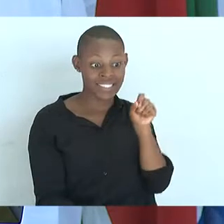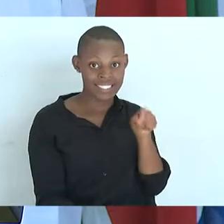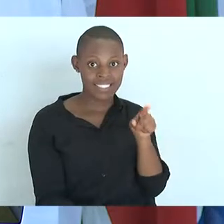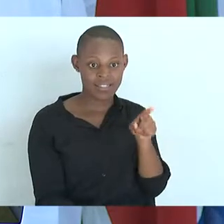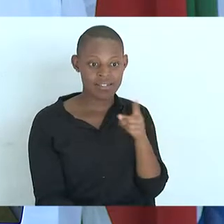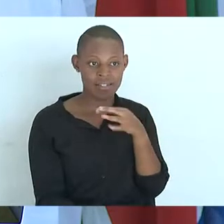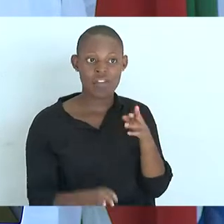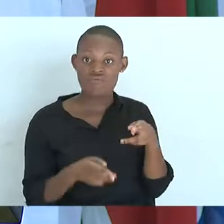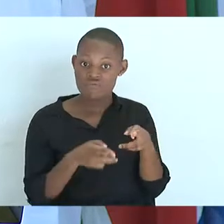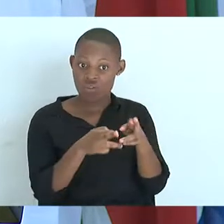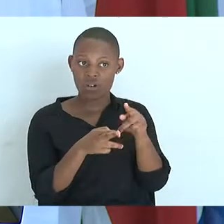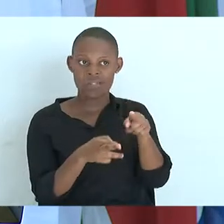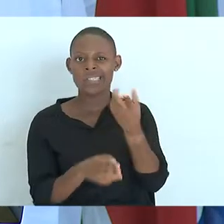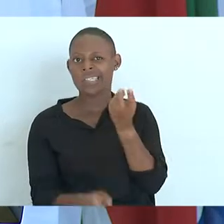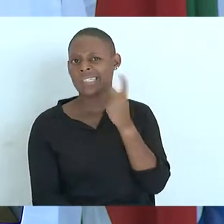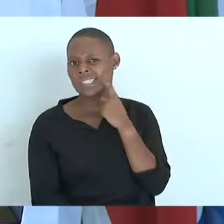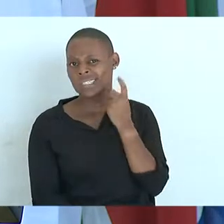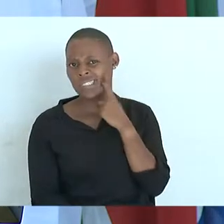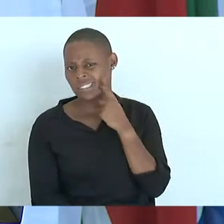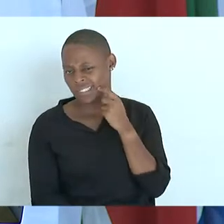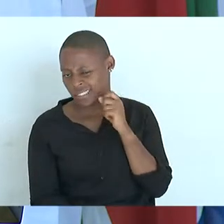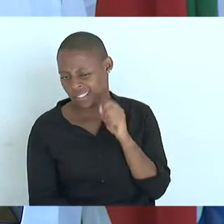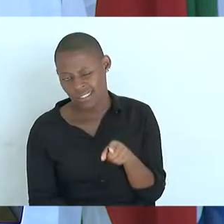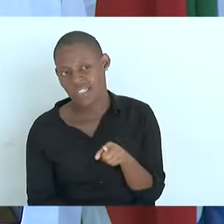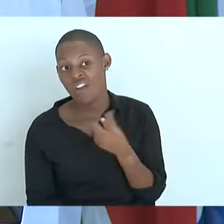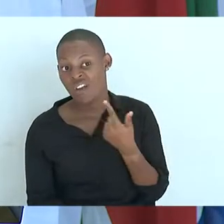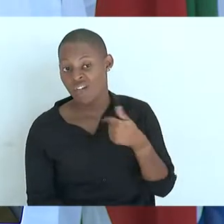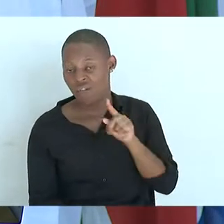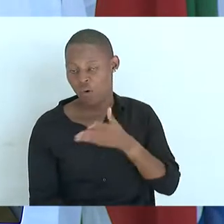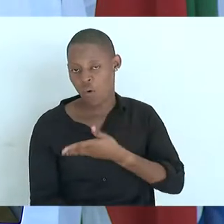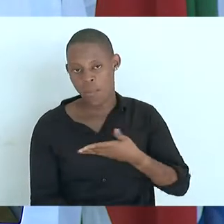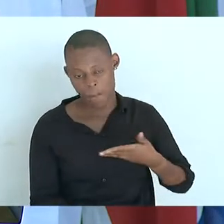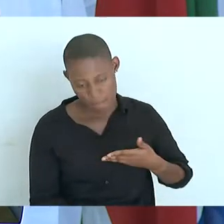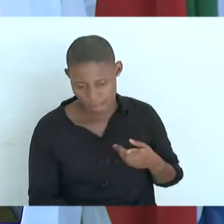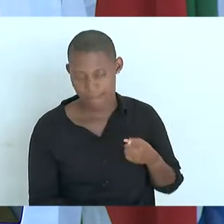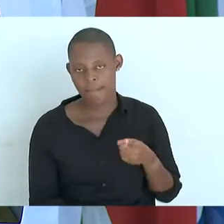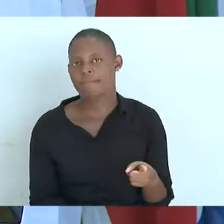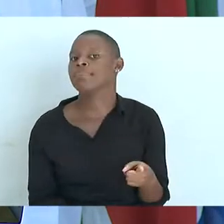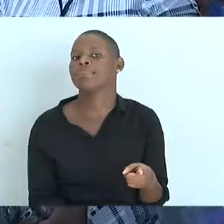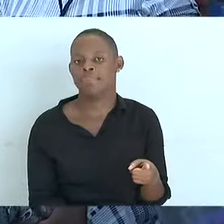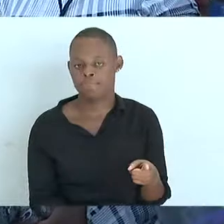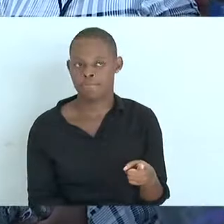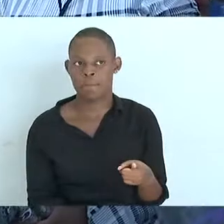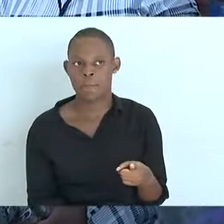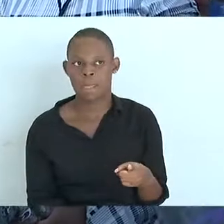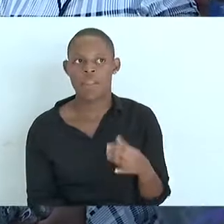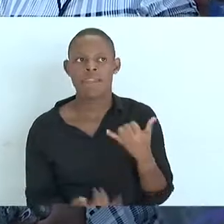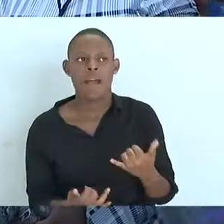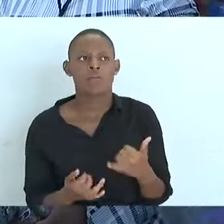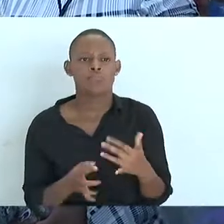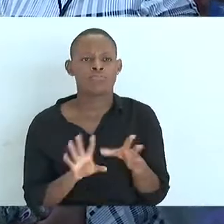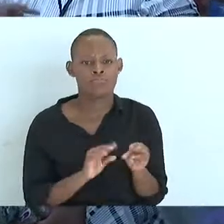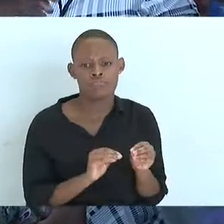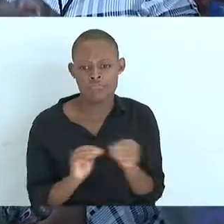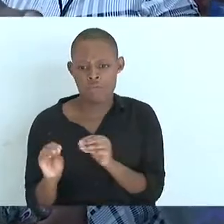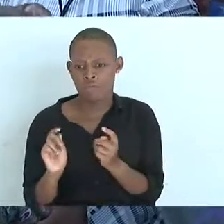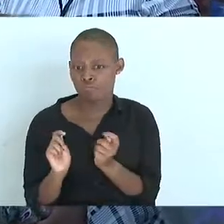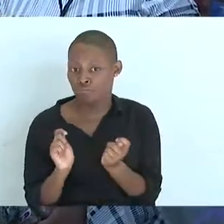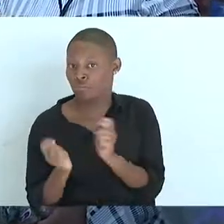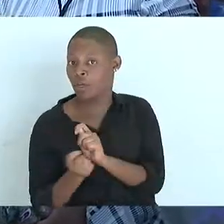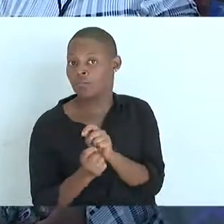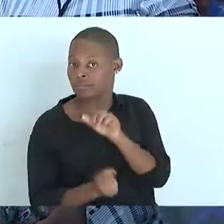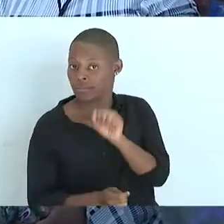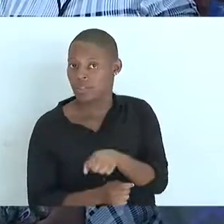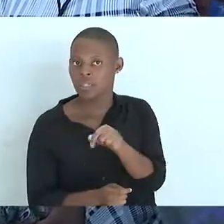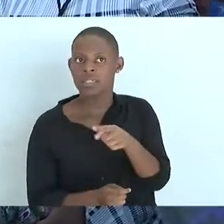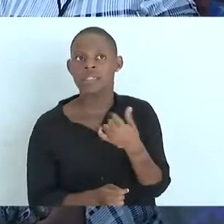as yenza impilo yo mama ibelula. So we have, as we move, we say,